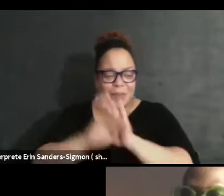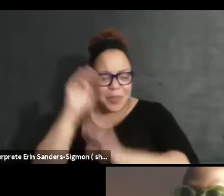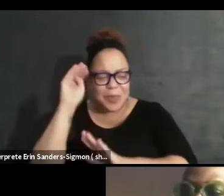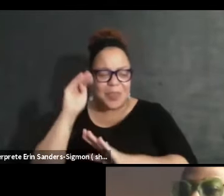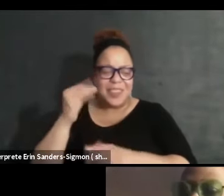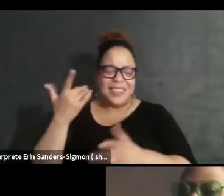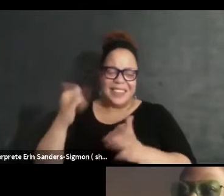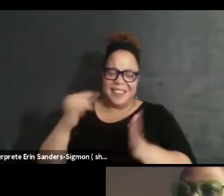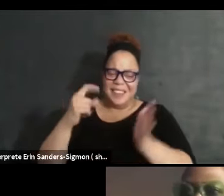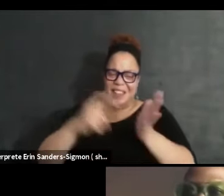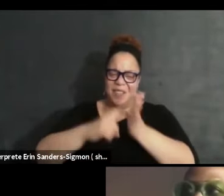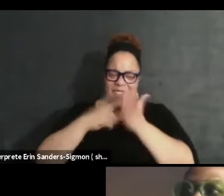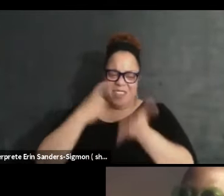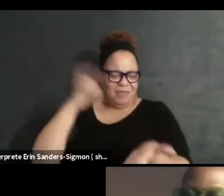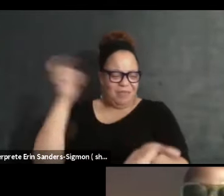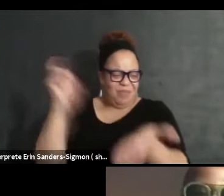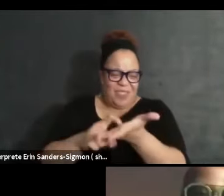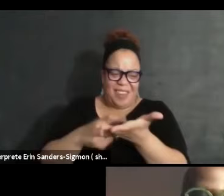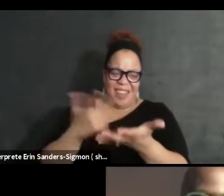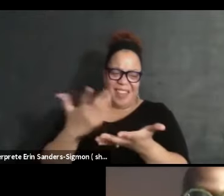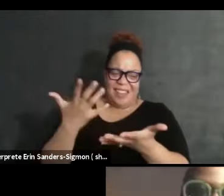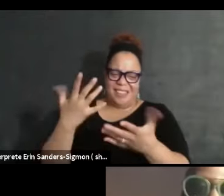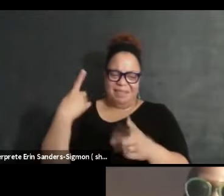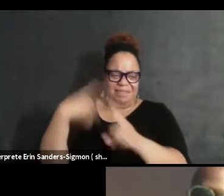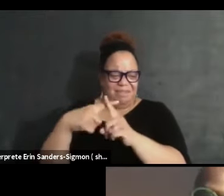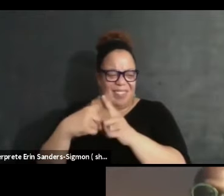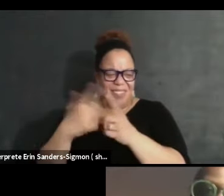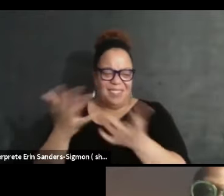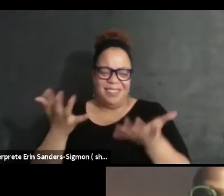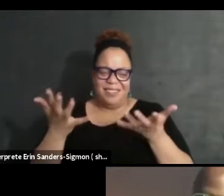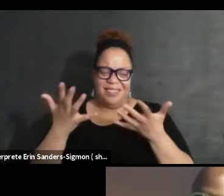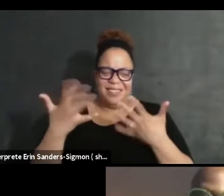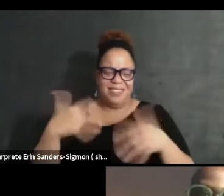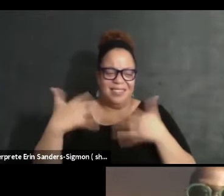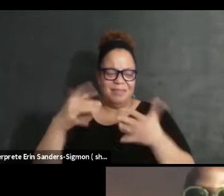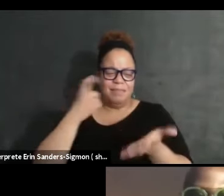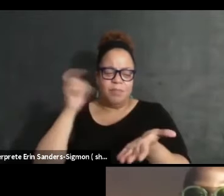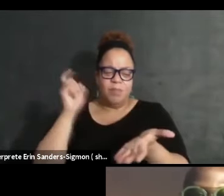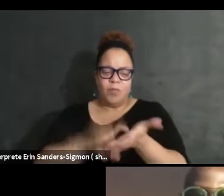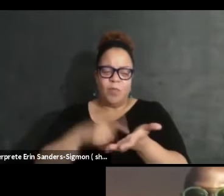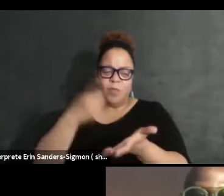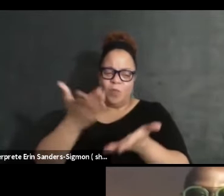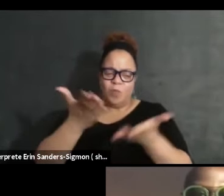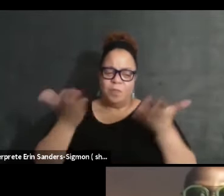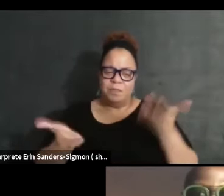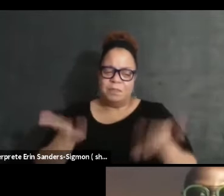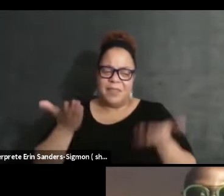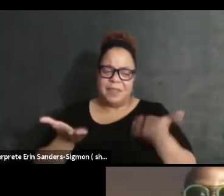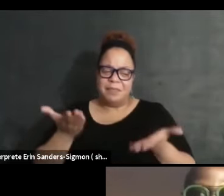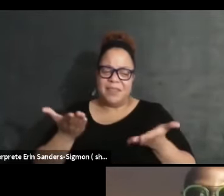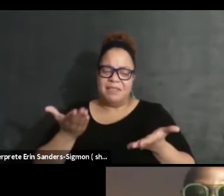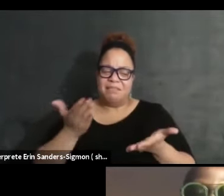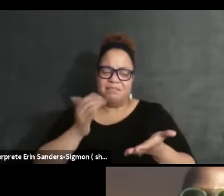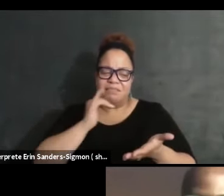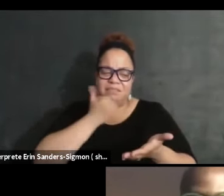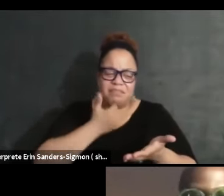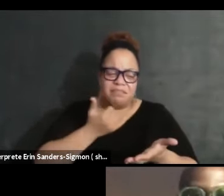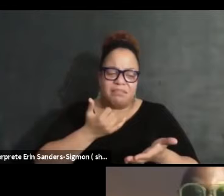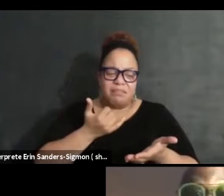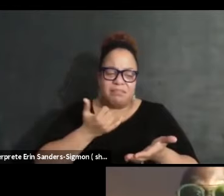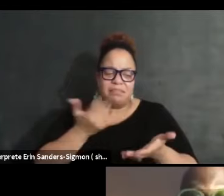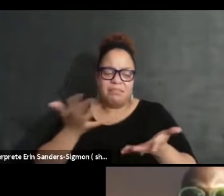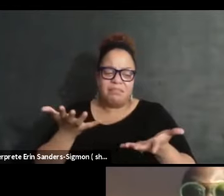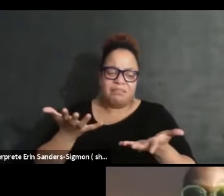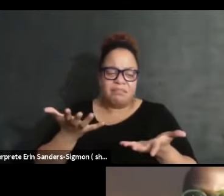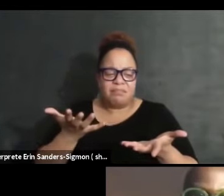and to acknowledge that you may have trespassed on someone else, the depth,